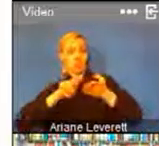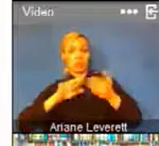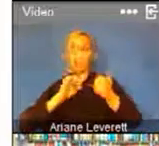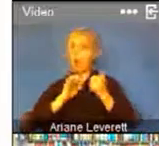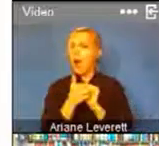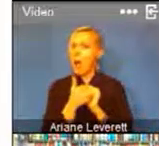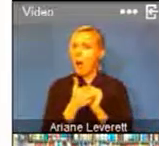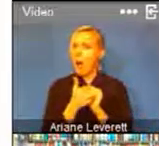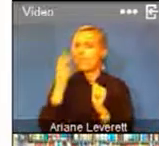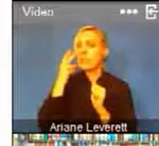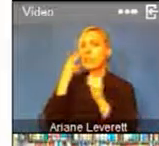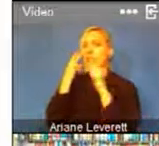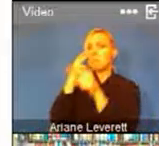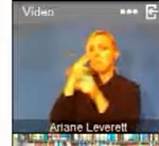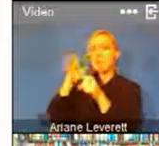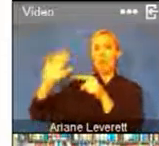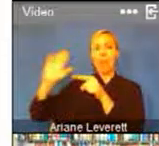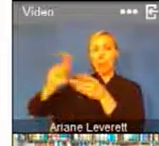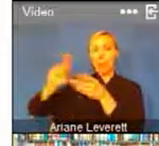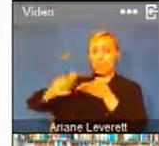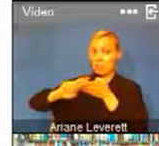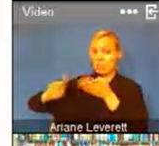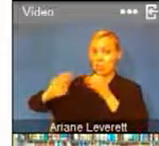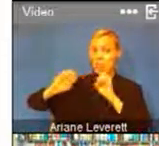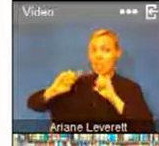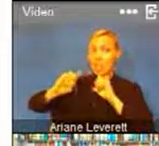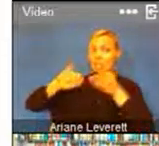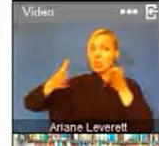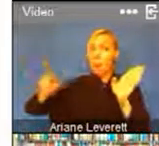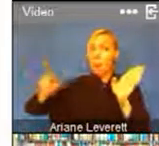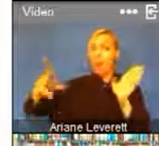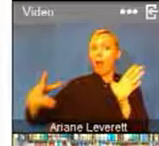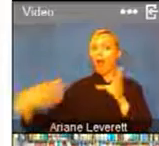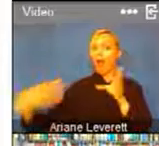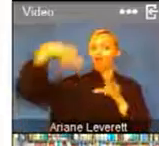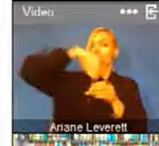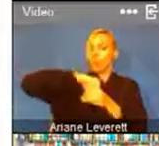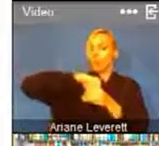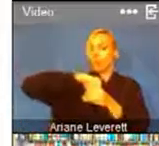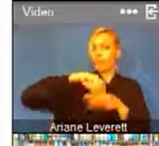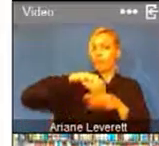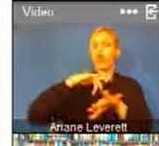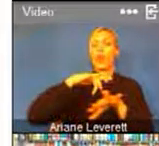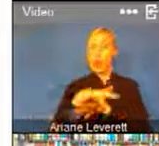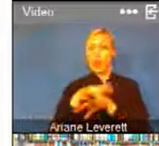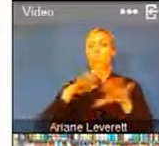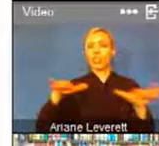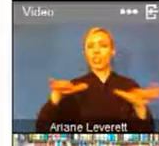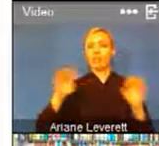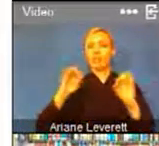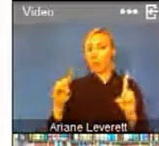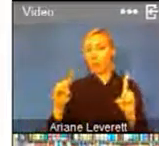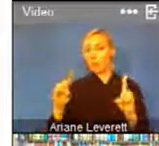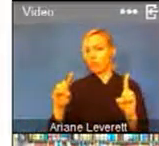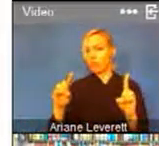education. We have most research results from bilateral and multilateral agencies,